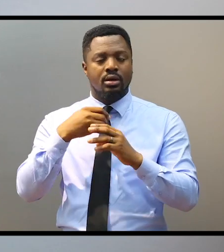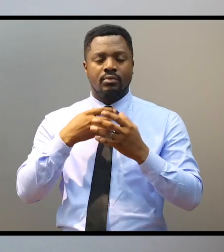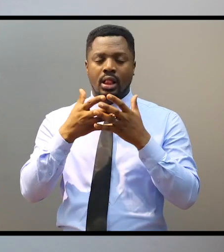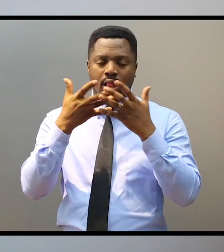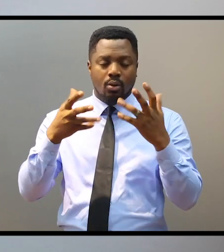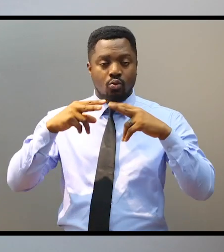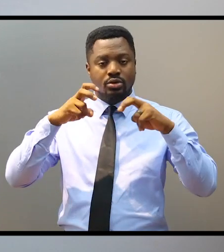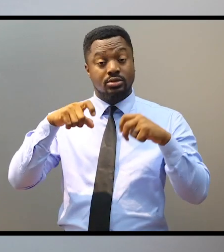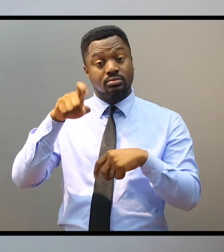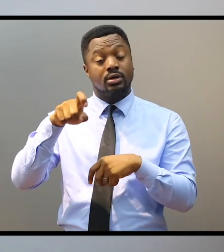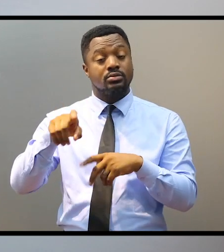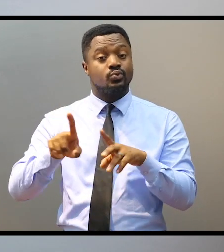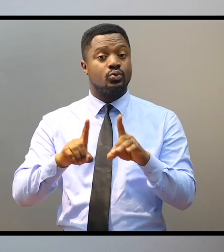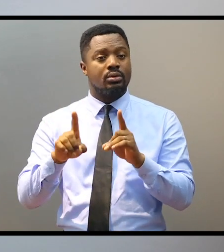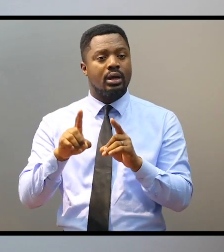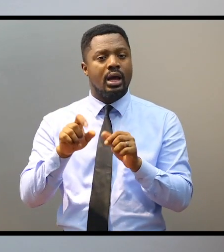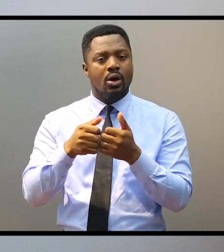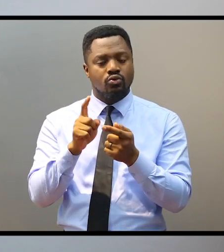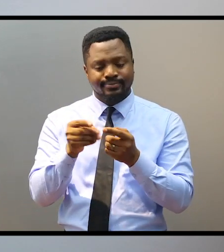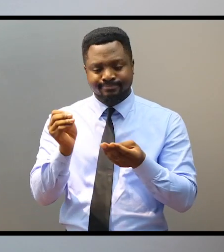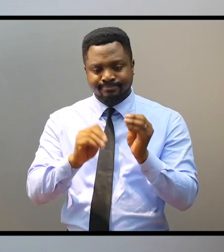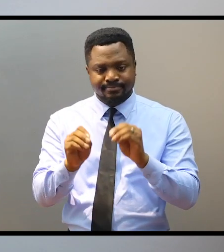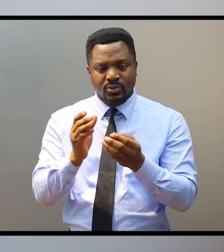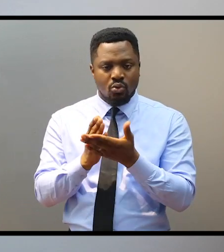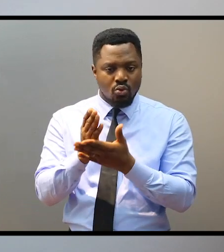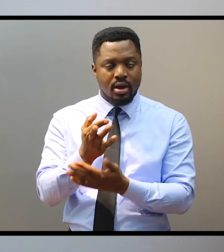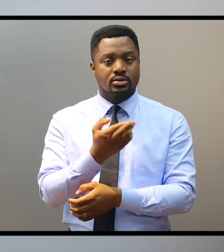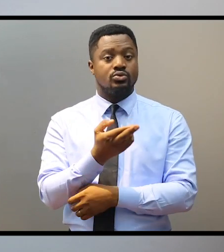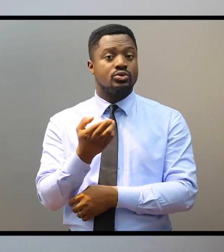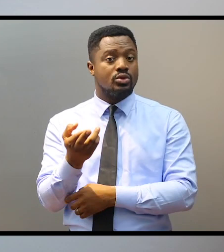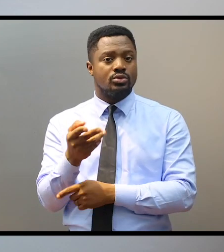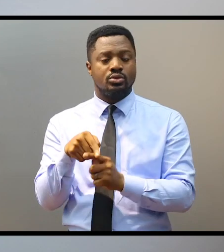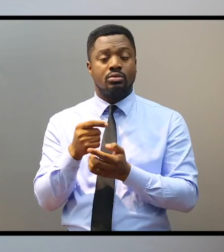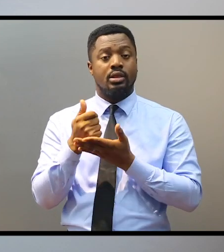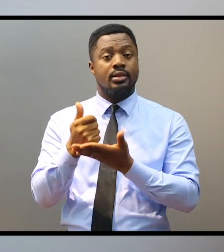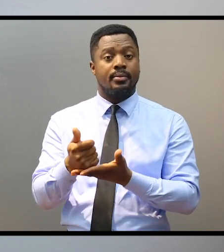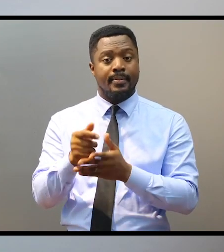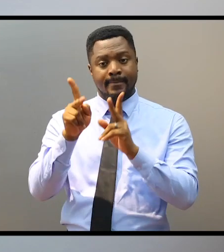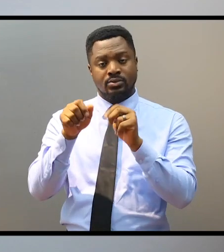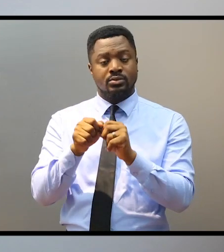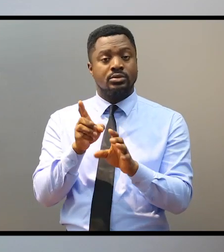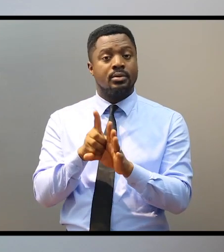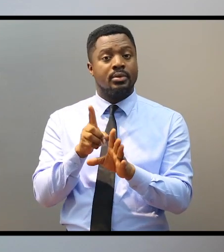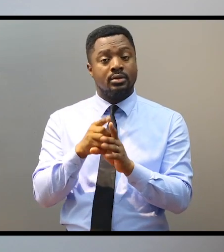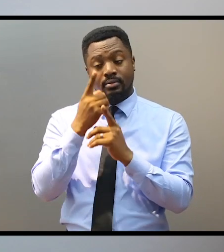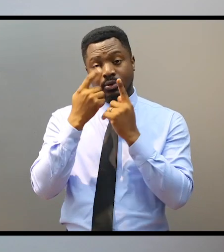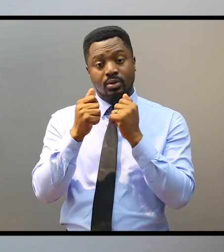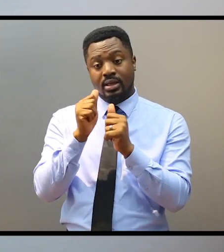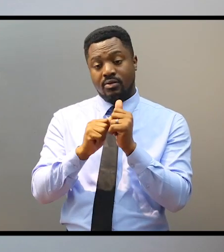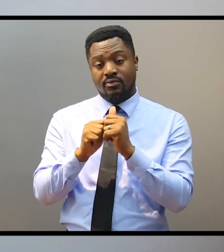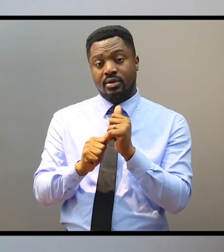research has to be done so as to be able to put in place the right resources to help persons with disability,